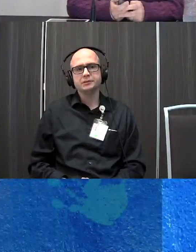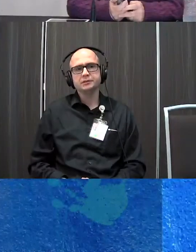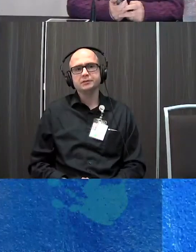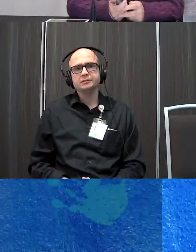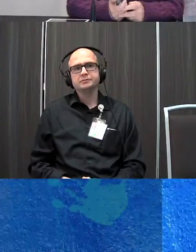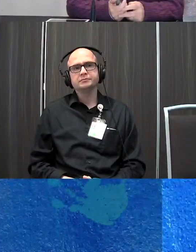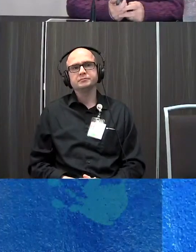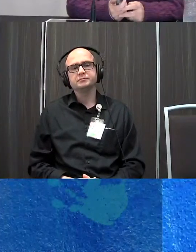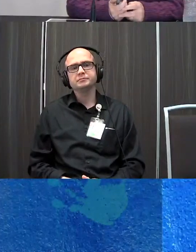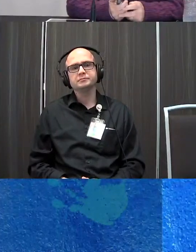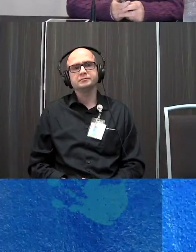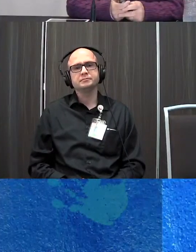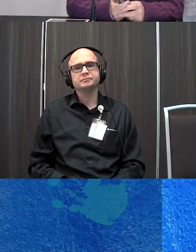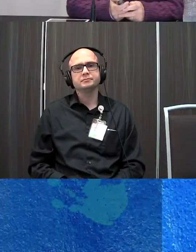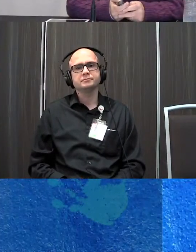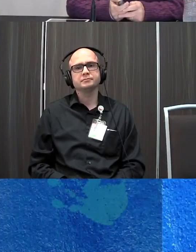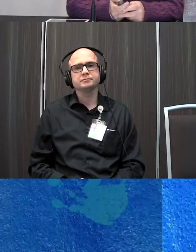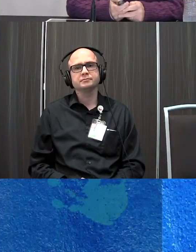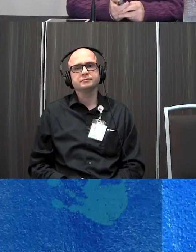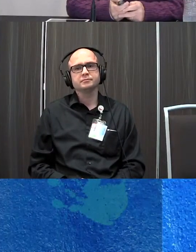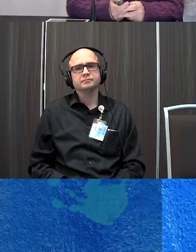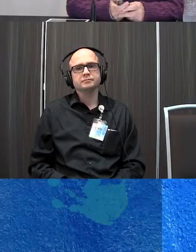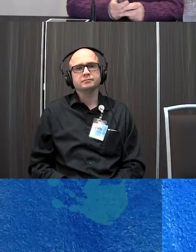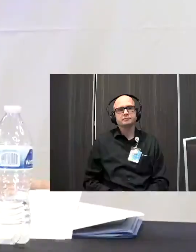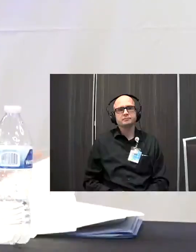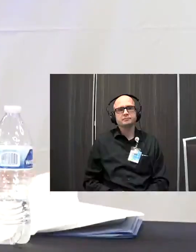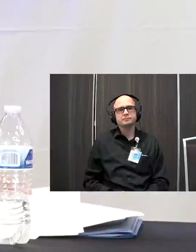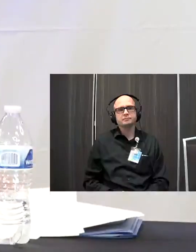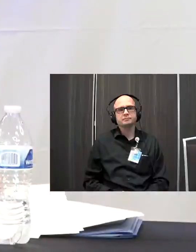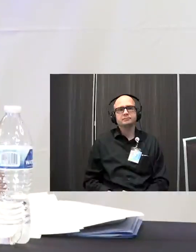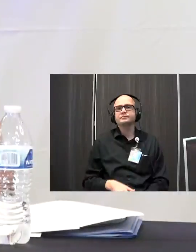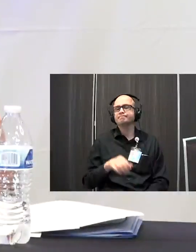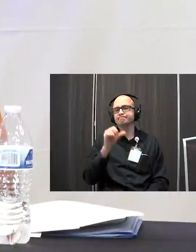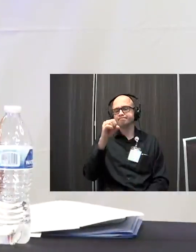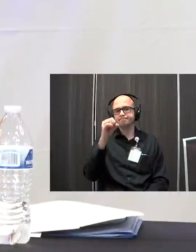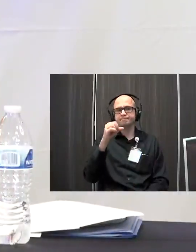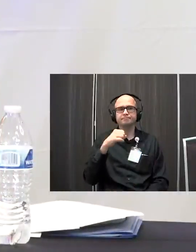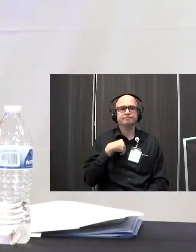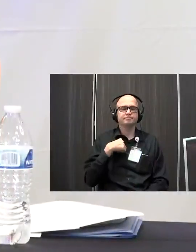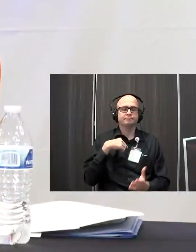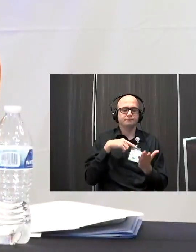I'm trying to remember my example. Oh, yeah. So this was,